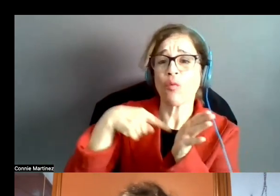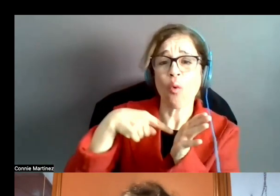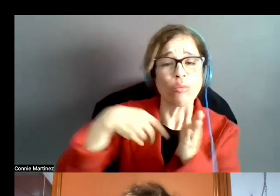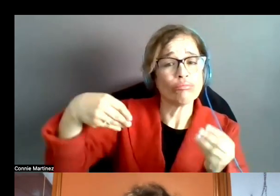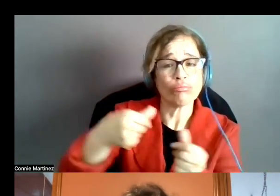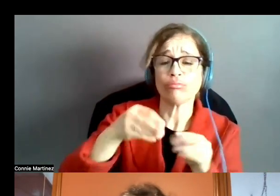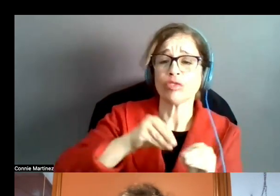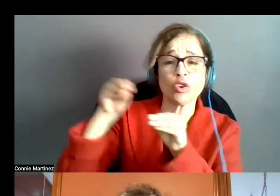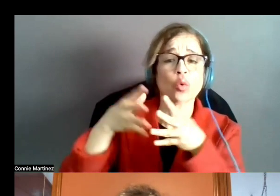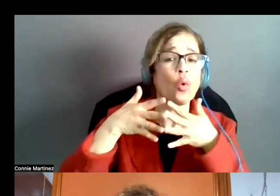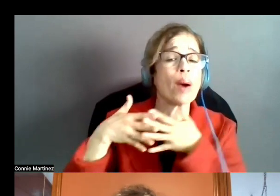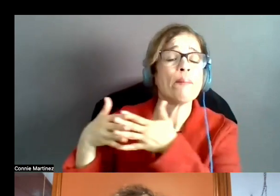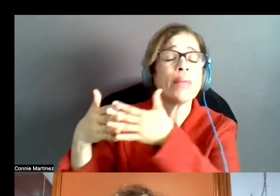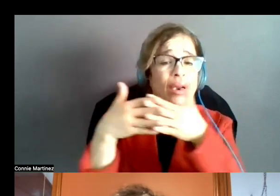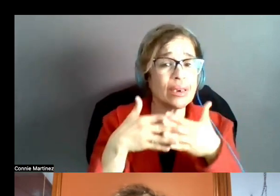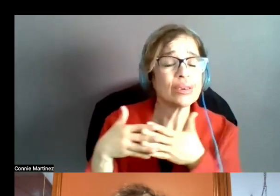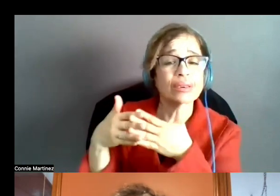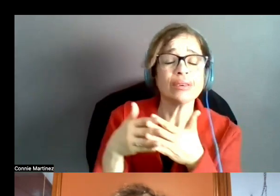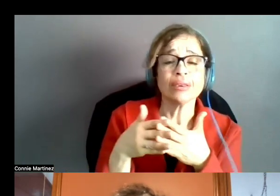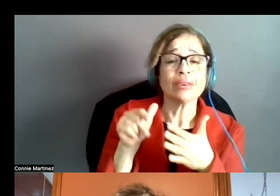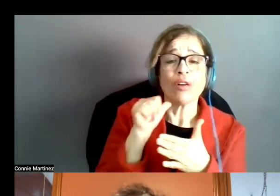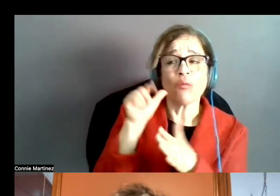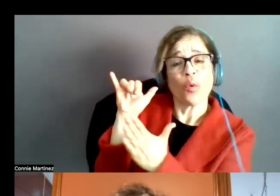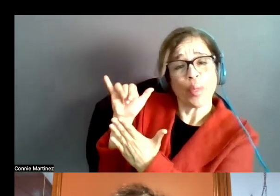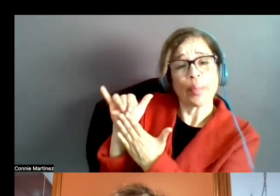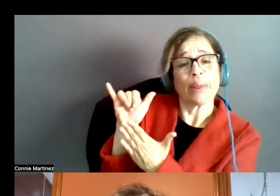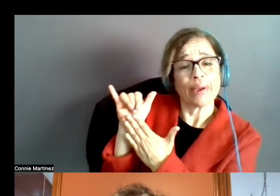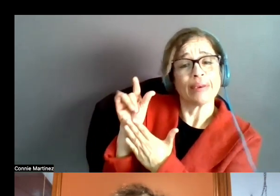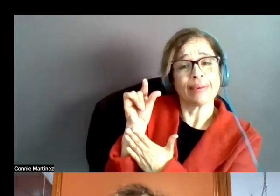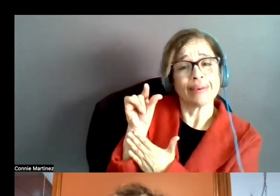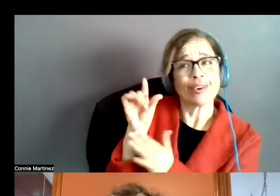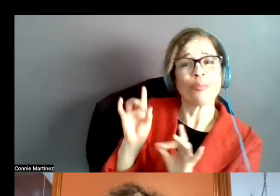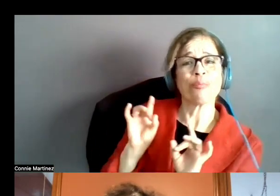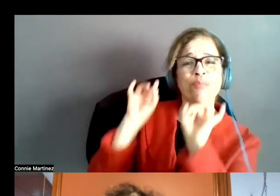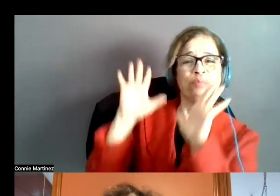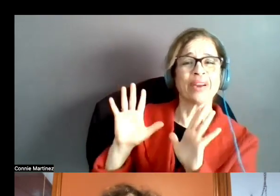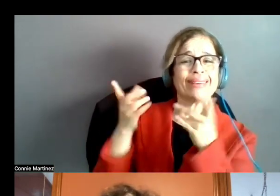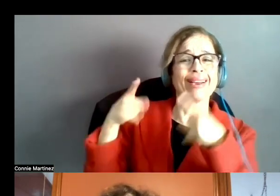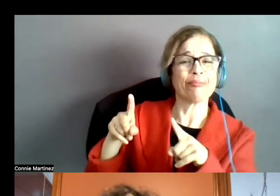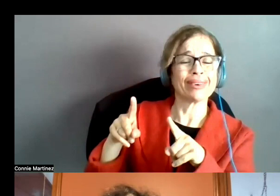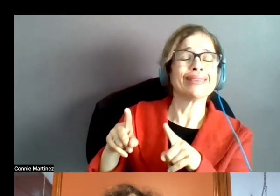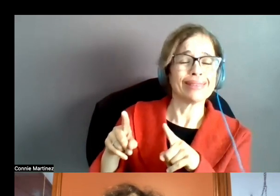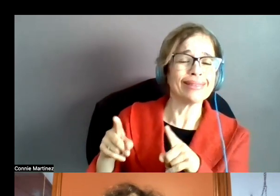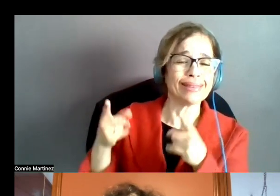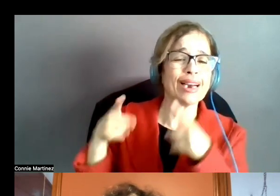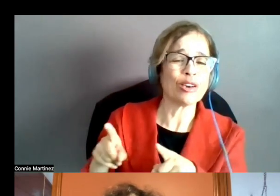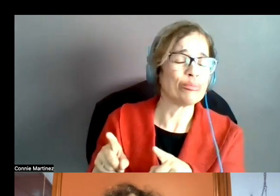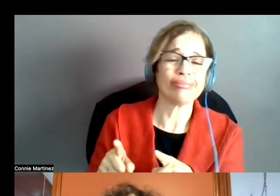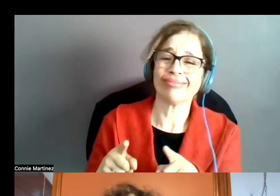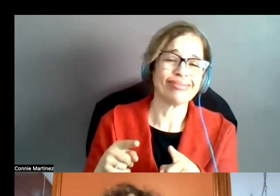to move to America. So if it wasn't for that little miracle that happened,